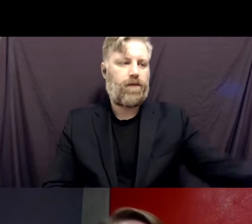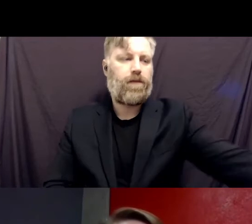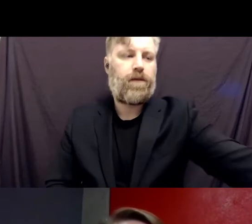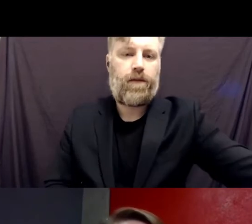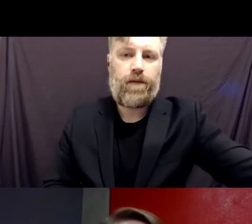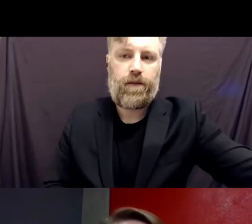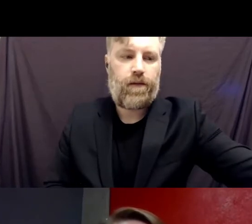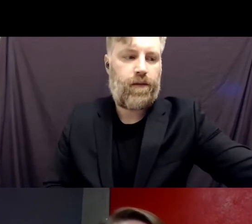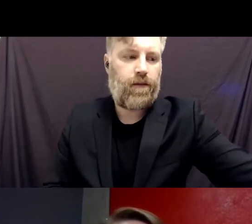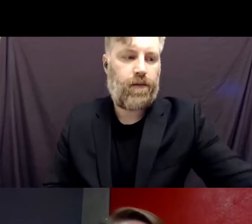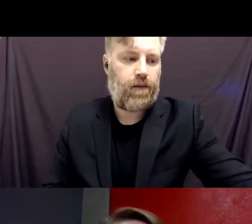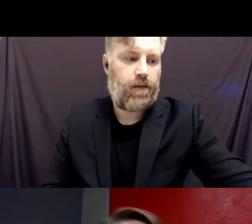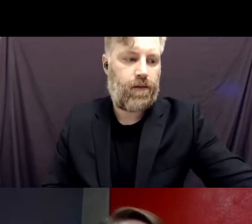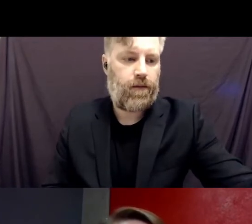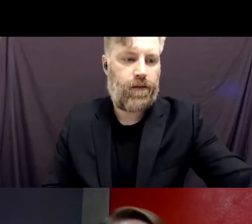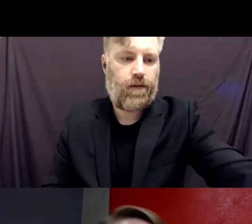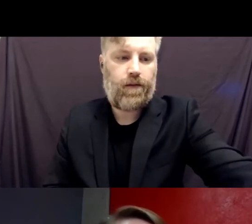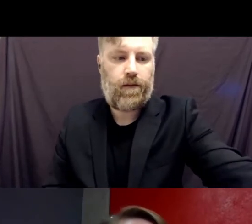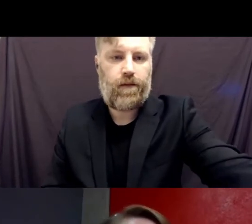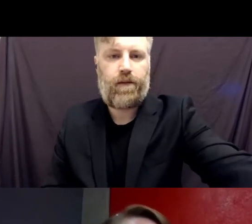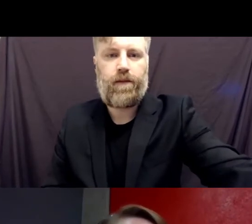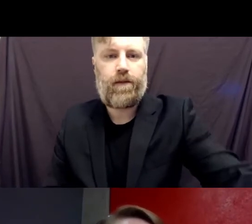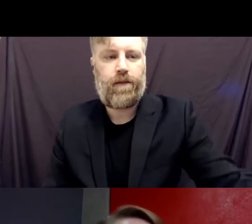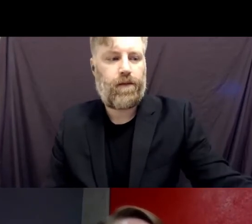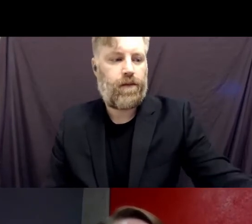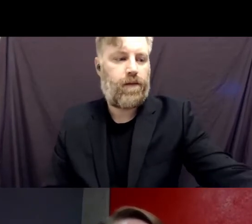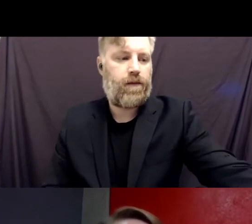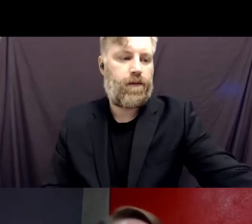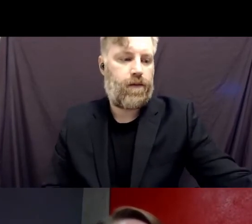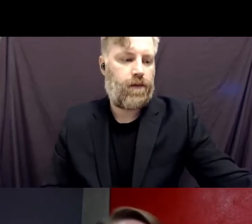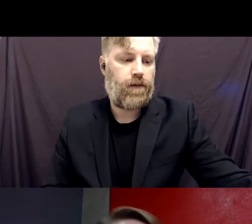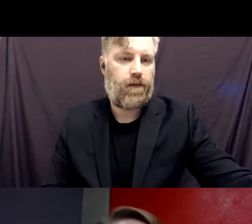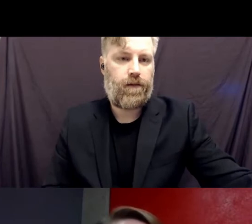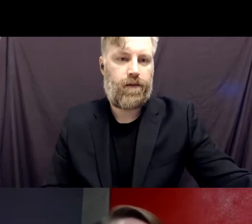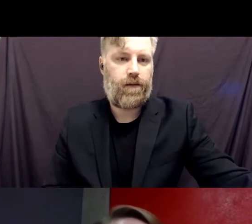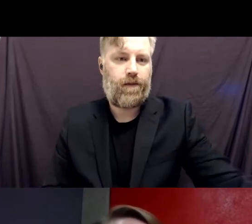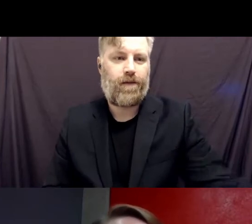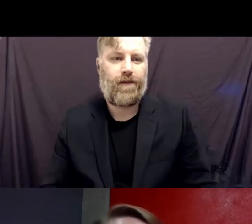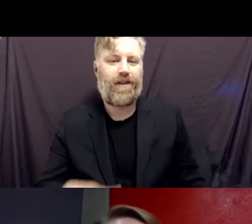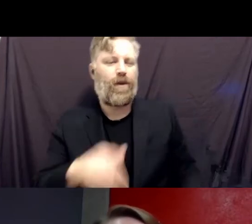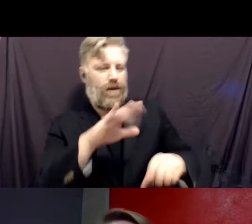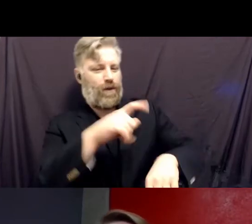That's just fine. That's fine. Yes. It's not Corona.